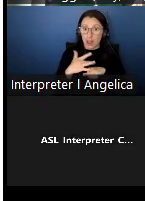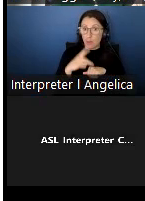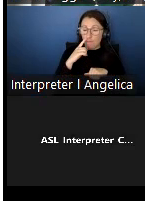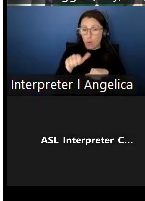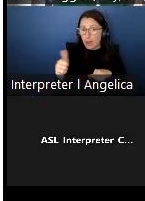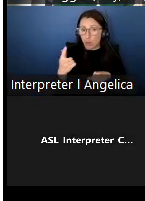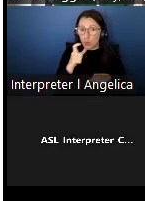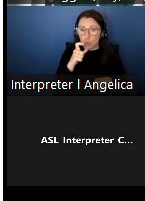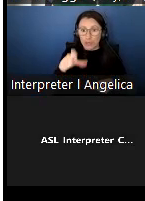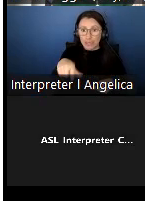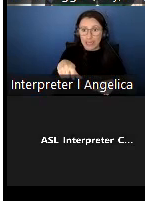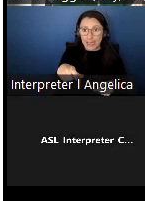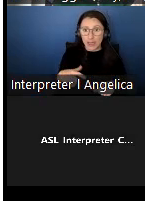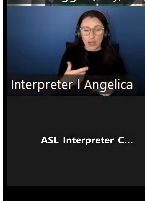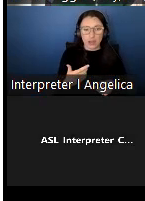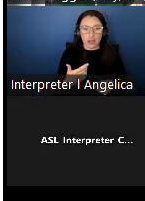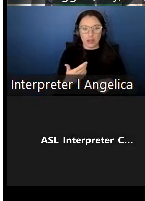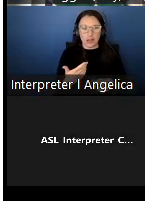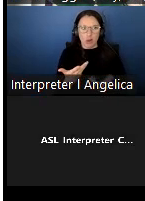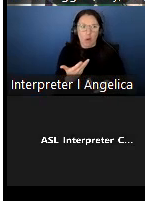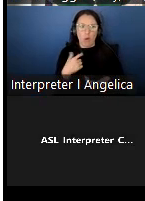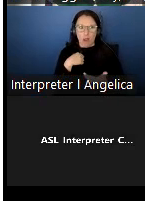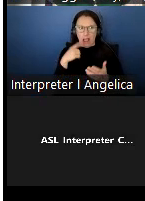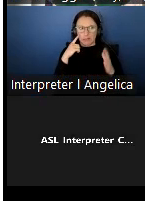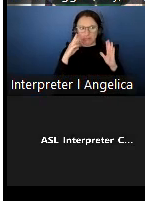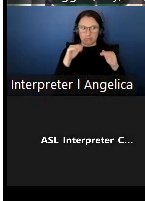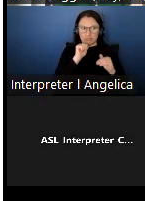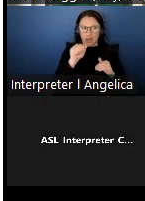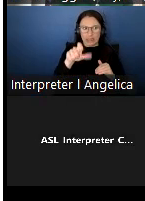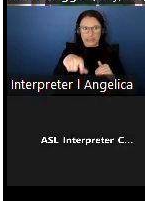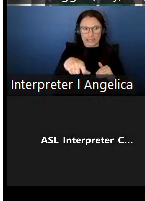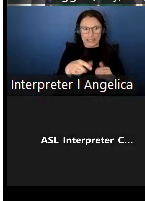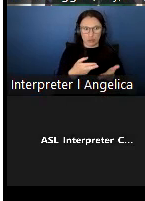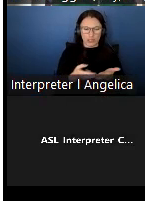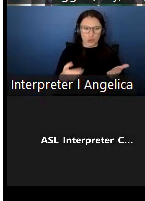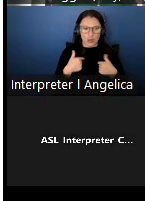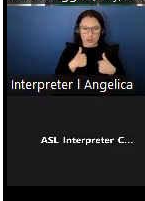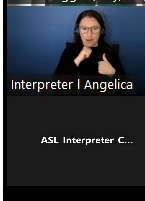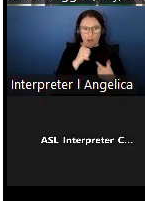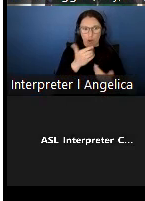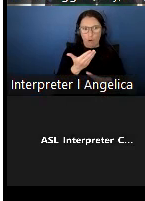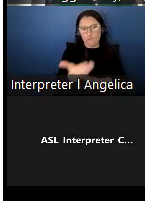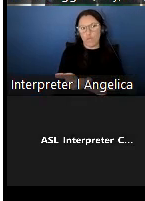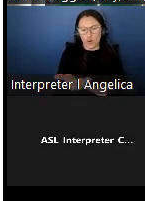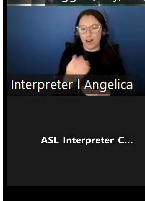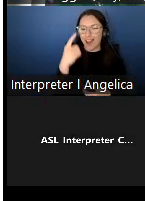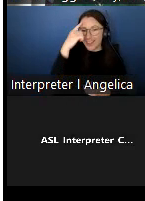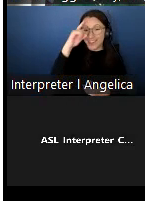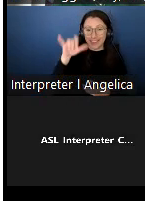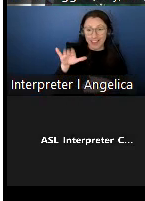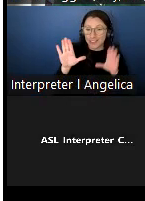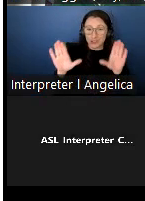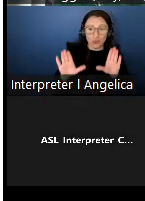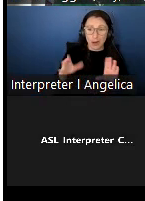of, oh, I didn't think that they needed this resource, so I didn't offer it. Yeah, I think that's a